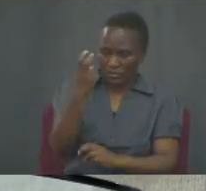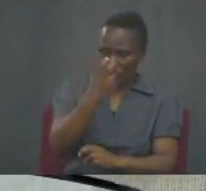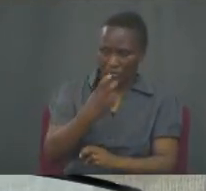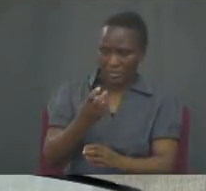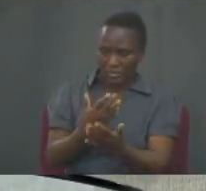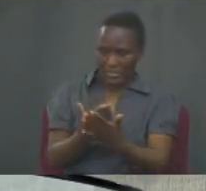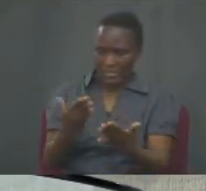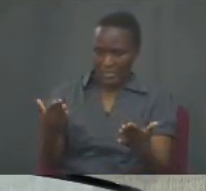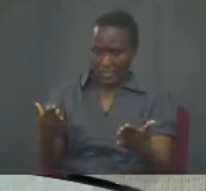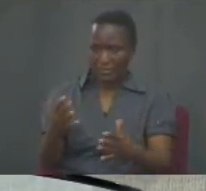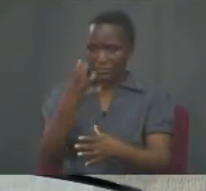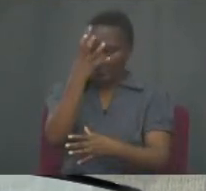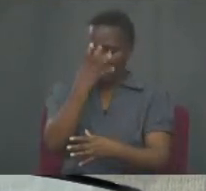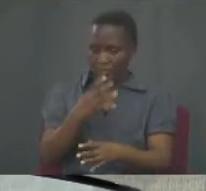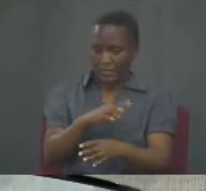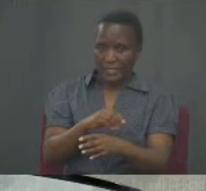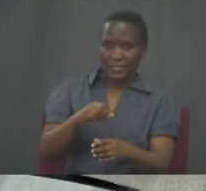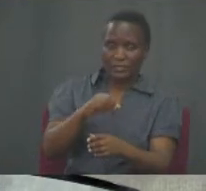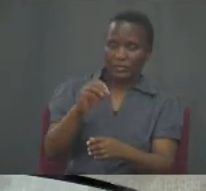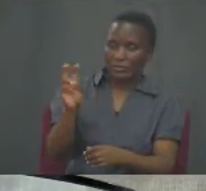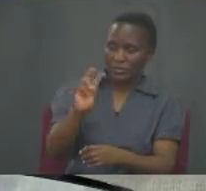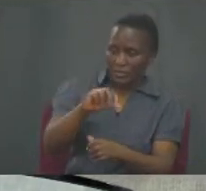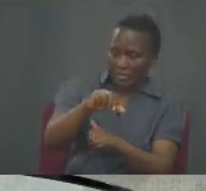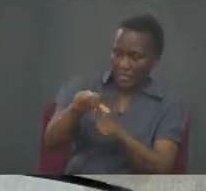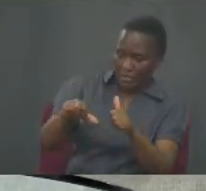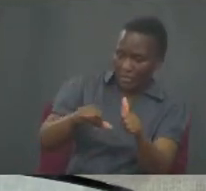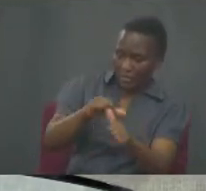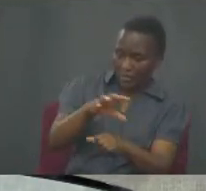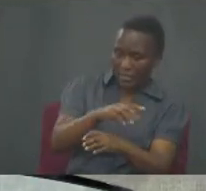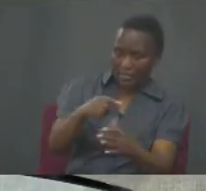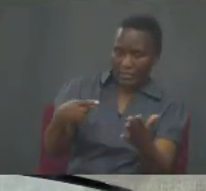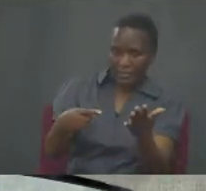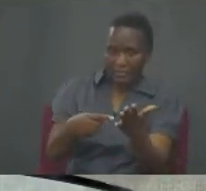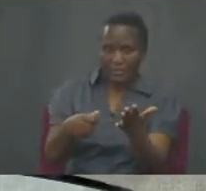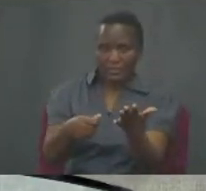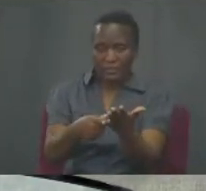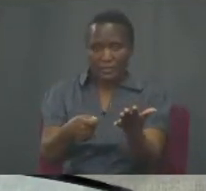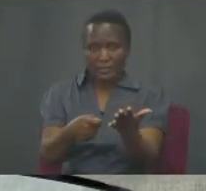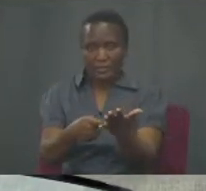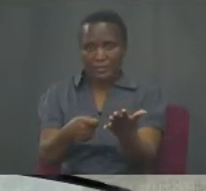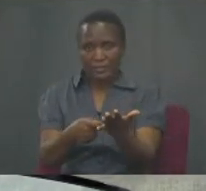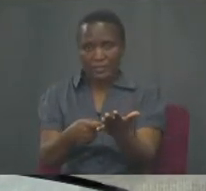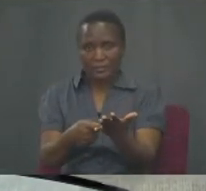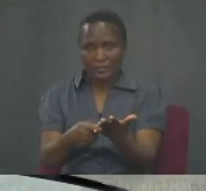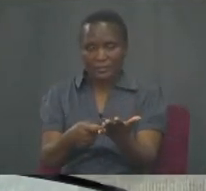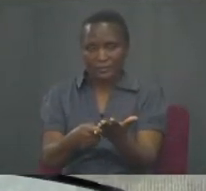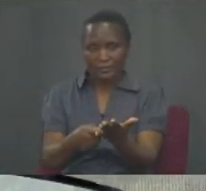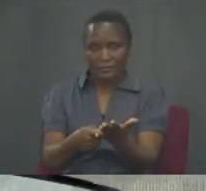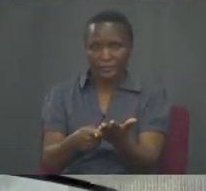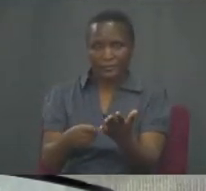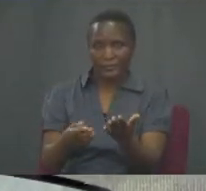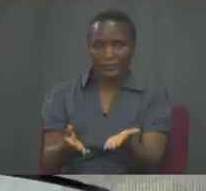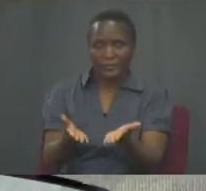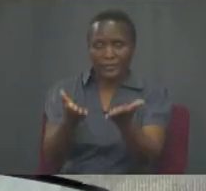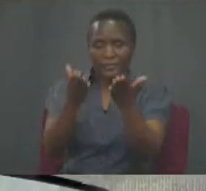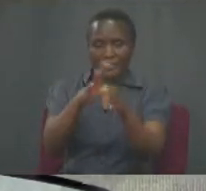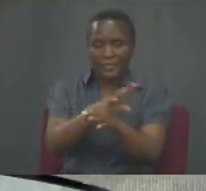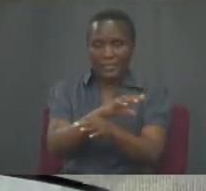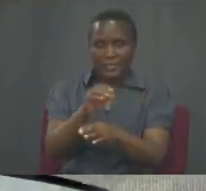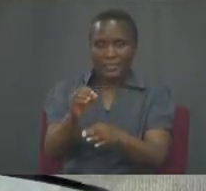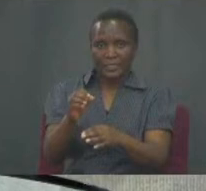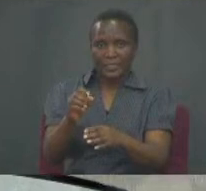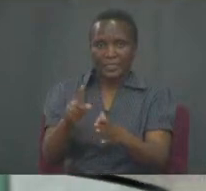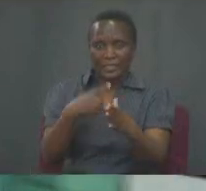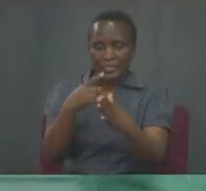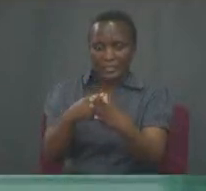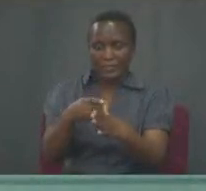their arsenal. He looks at their technological advancement. He looks at their cavalry, and then he forgets the promise